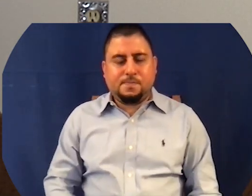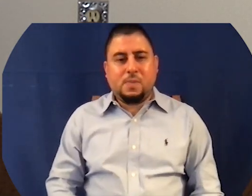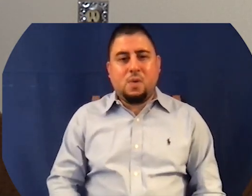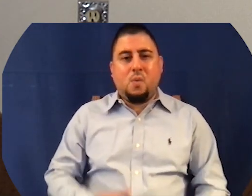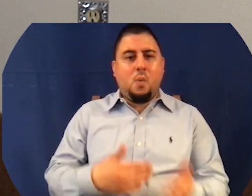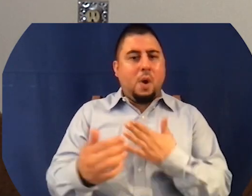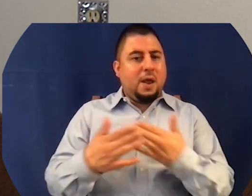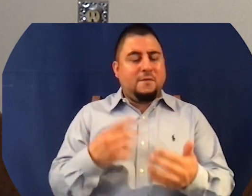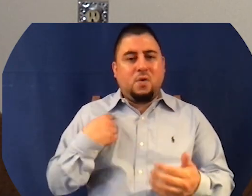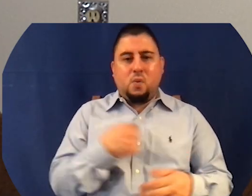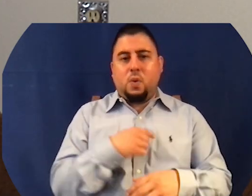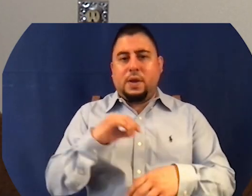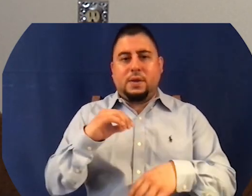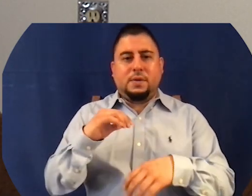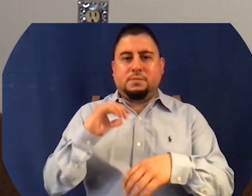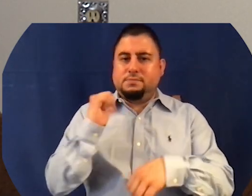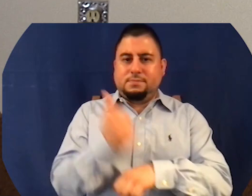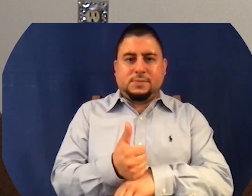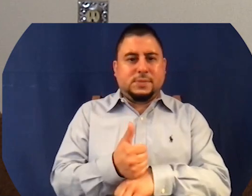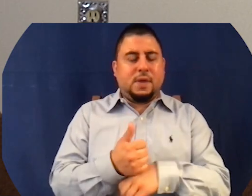In whatever we set about,